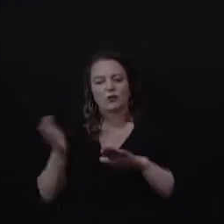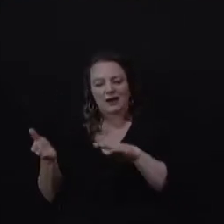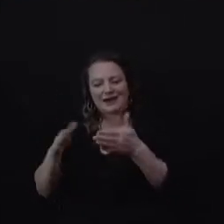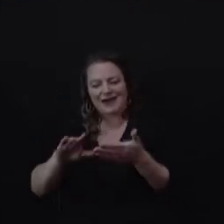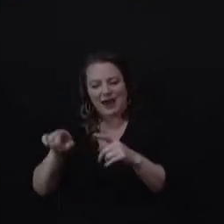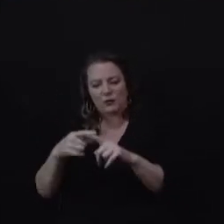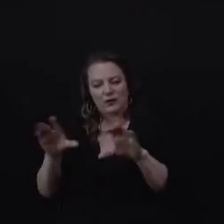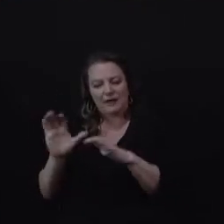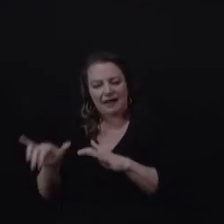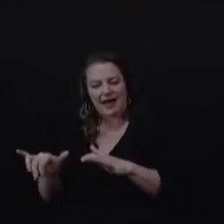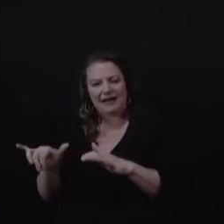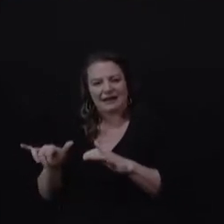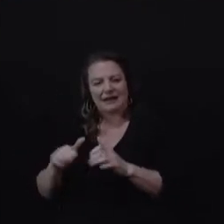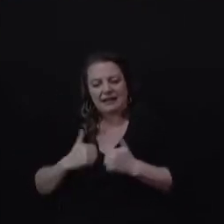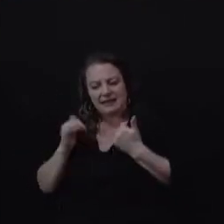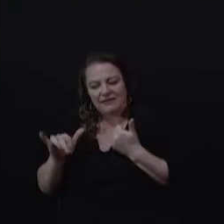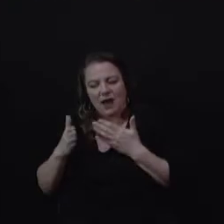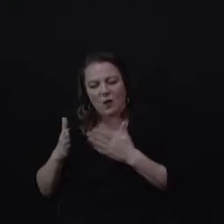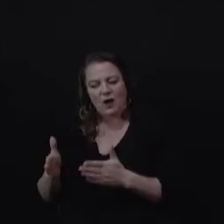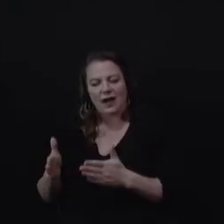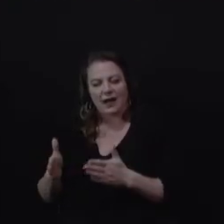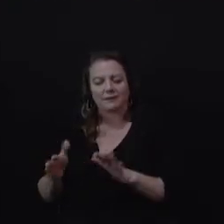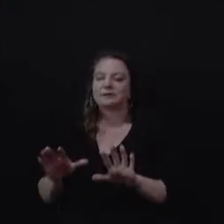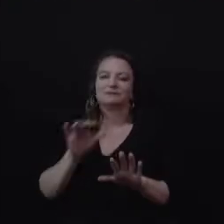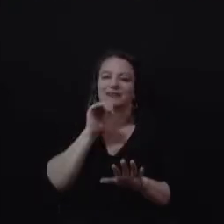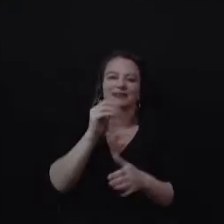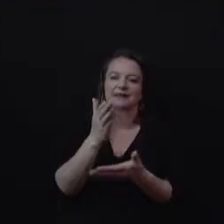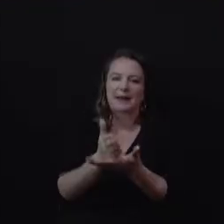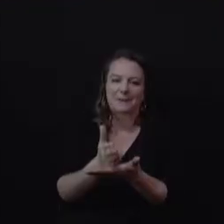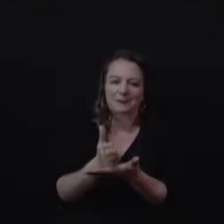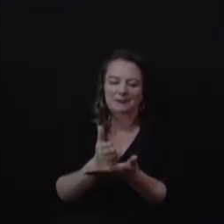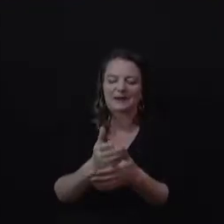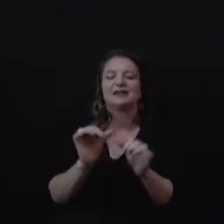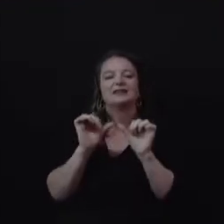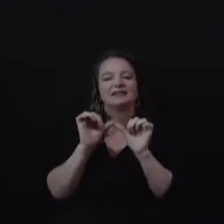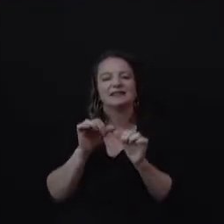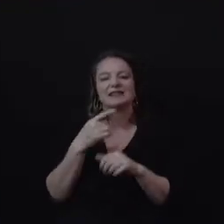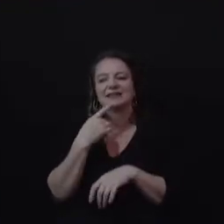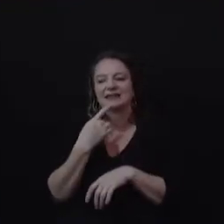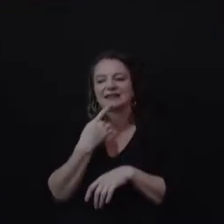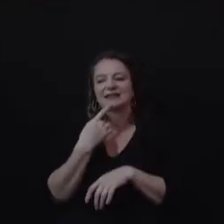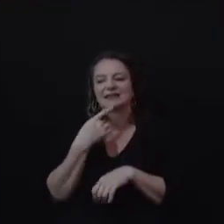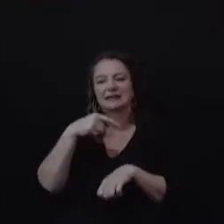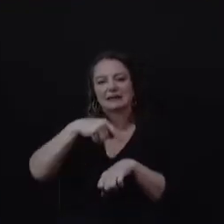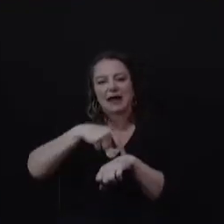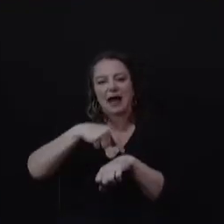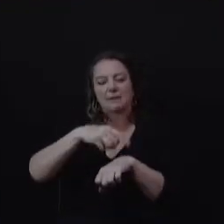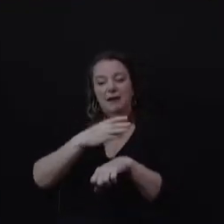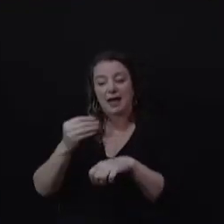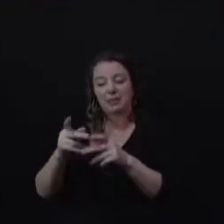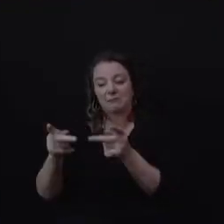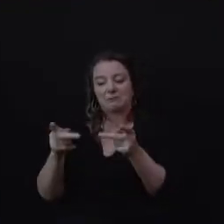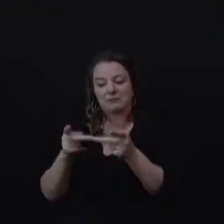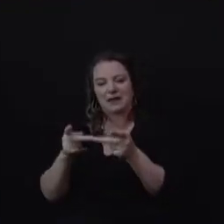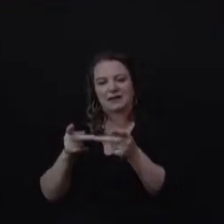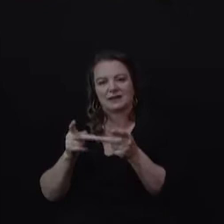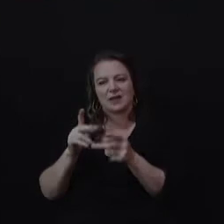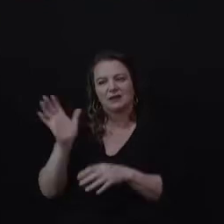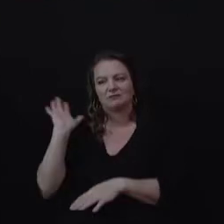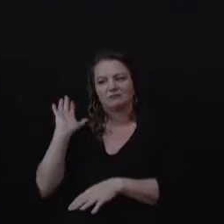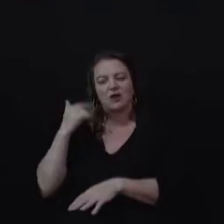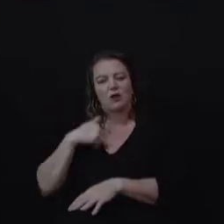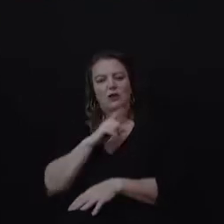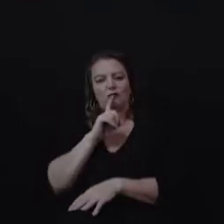live that way. But he doesn't stop there, right? He gives us the time and the place of when we